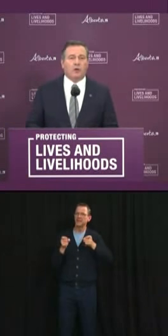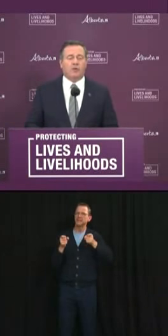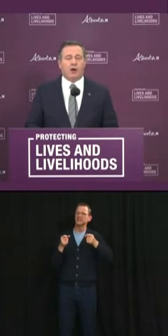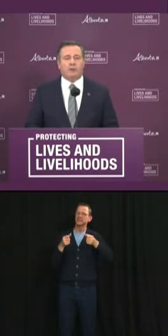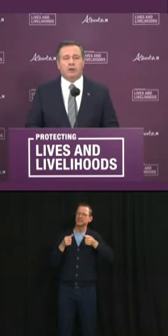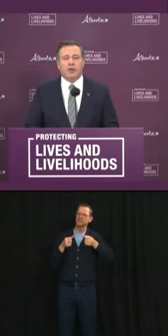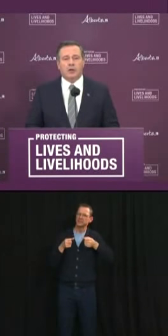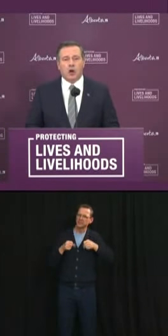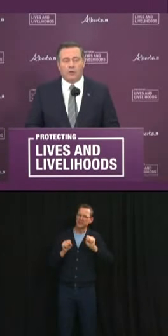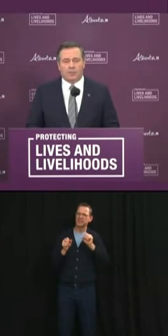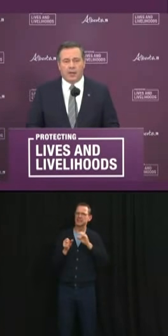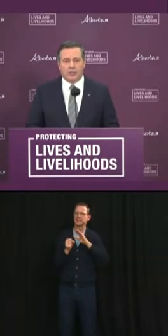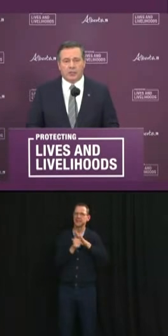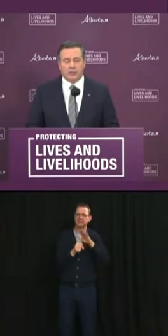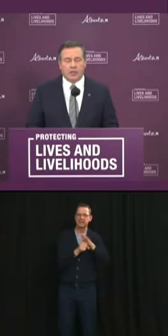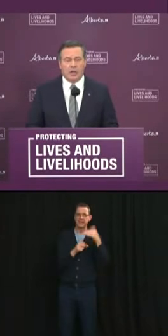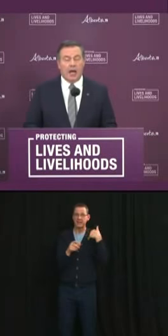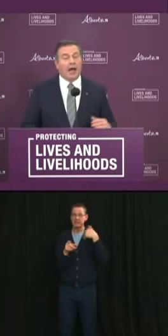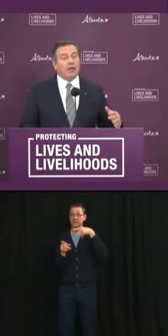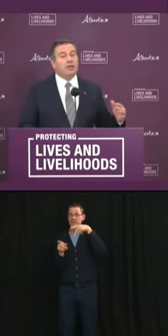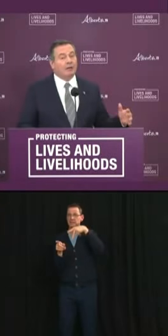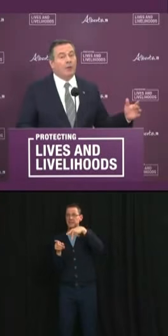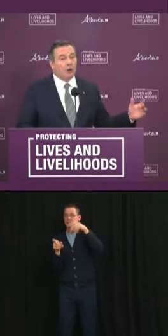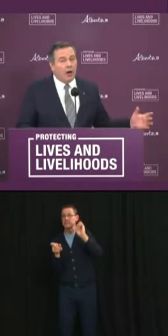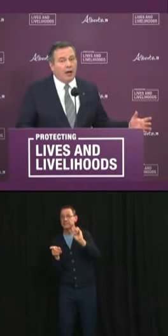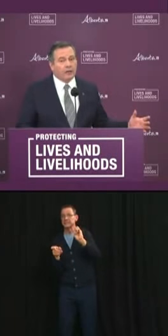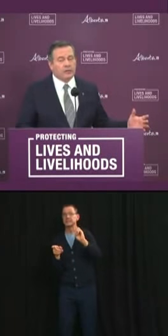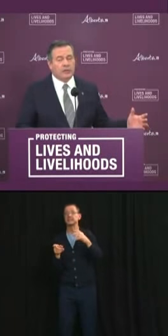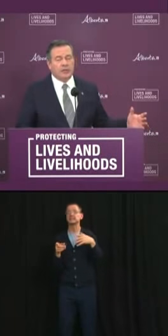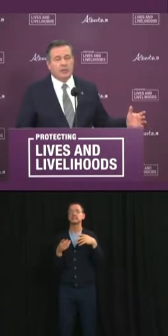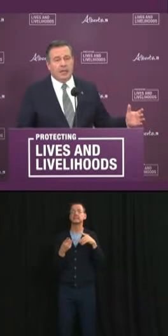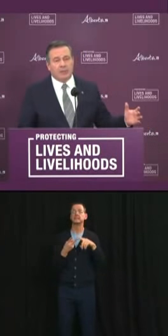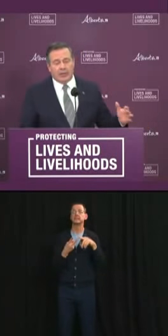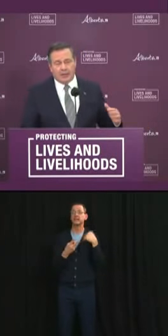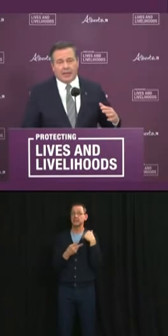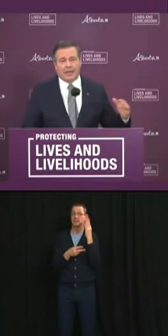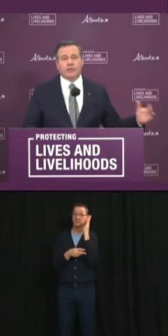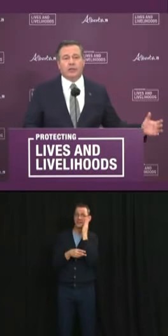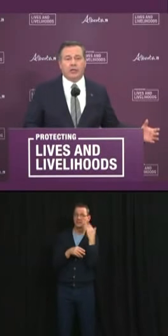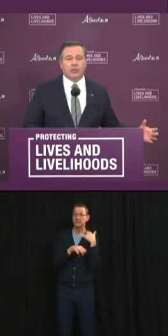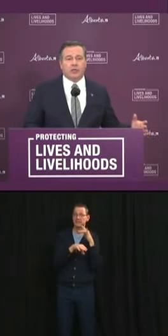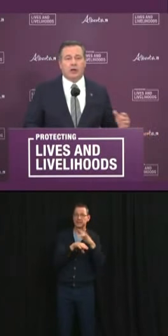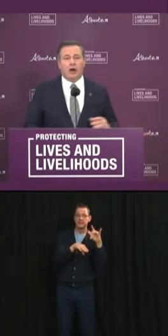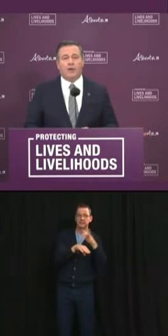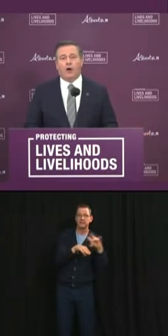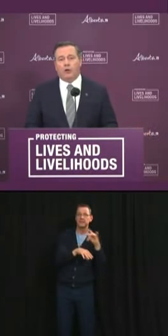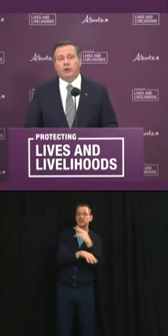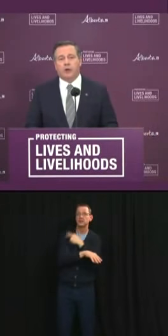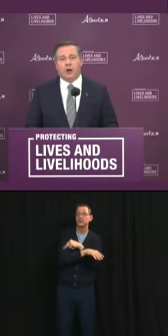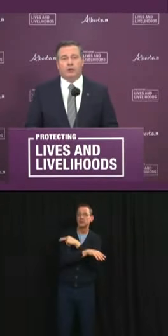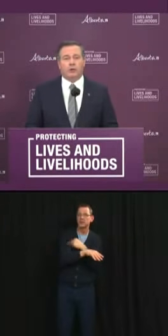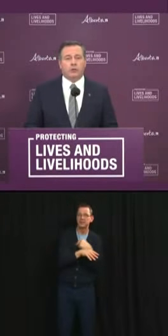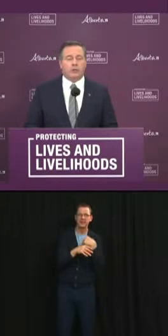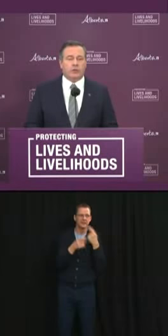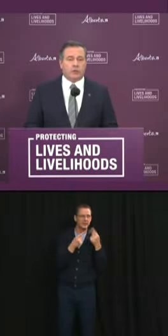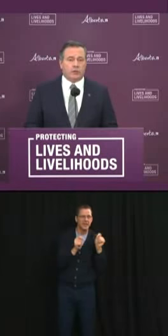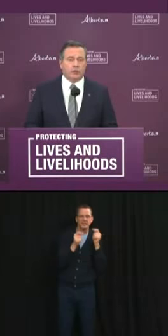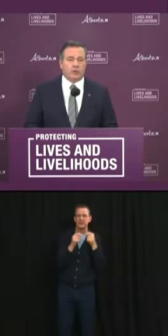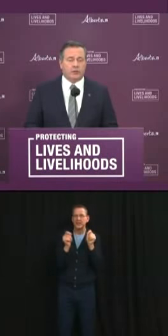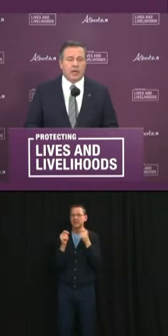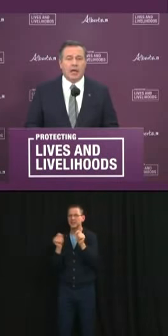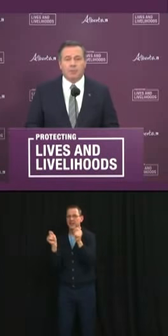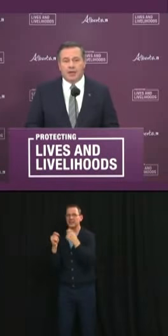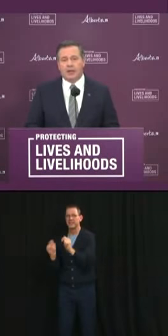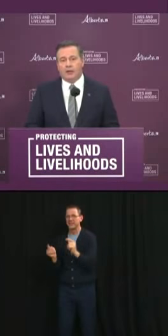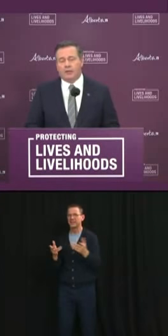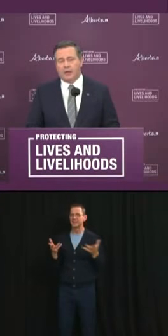or 2,400 COVID patients at a terrible cost, namely the cancellation of all non-urgent